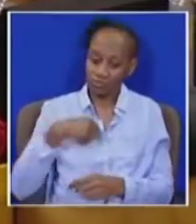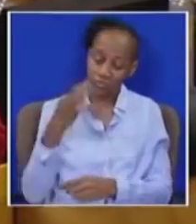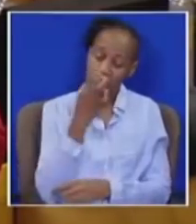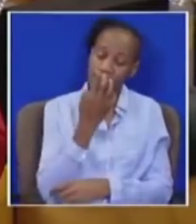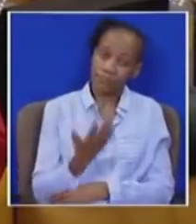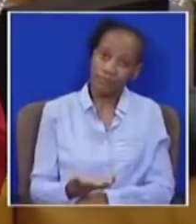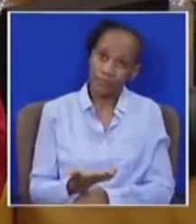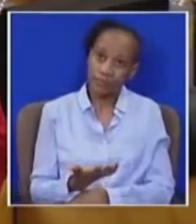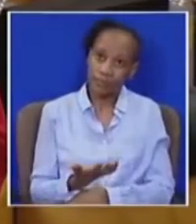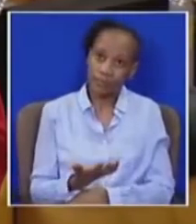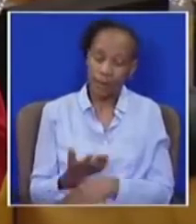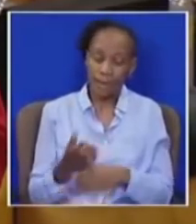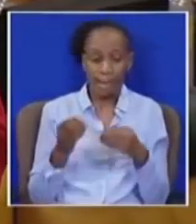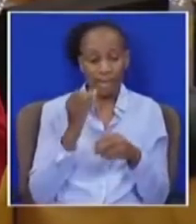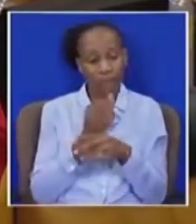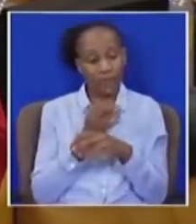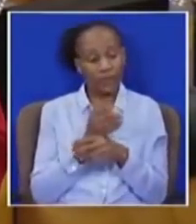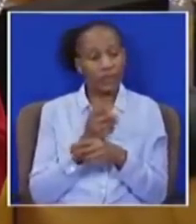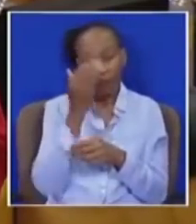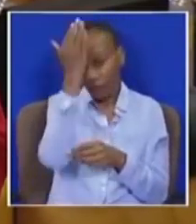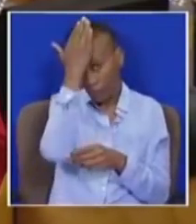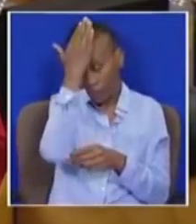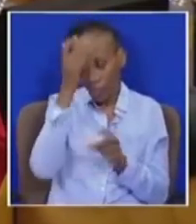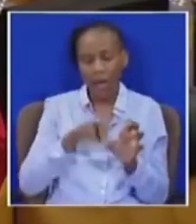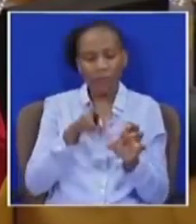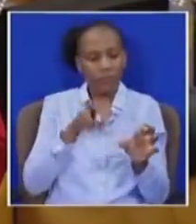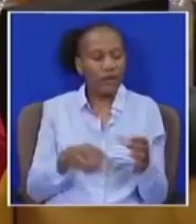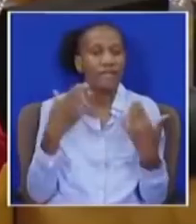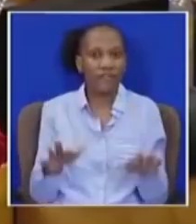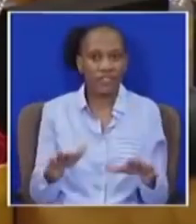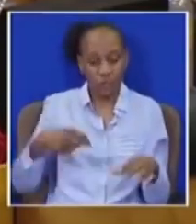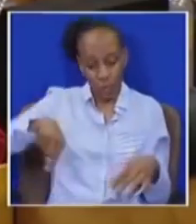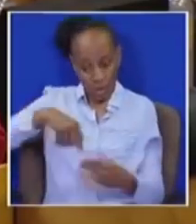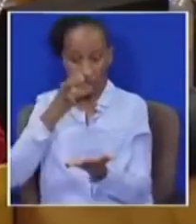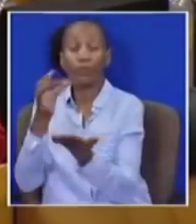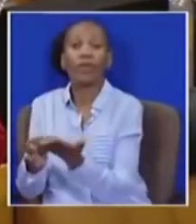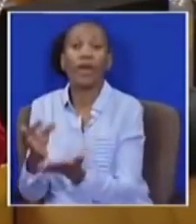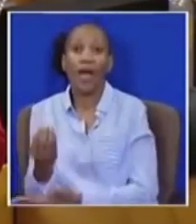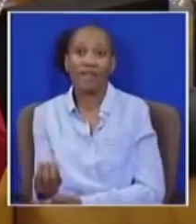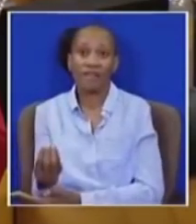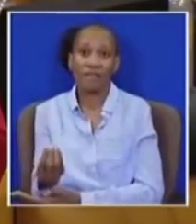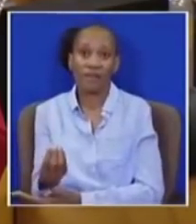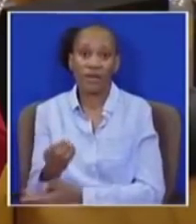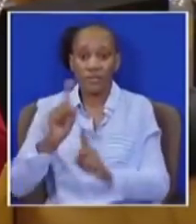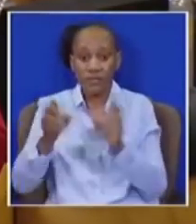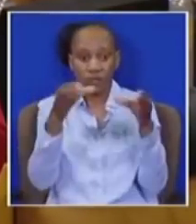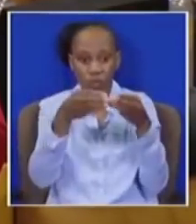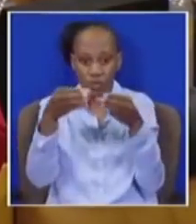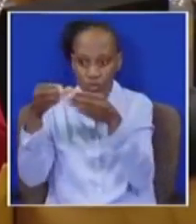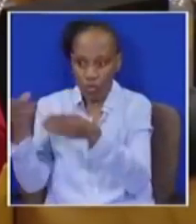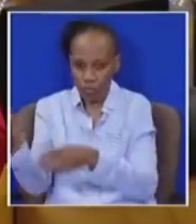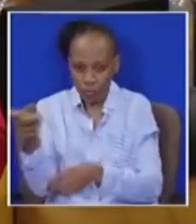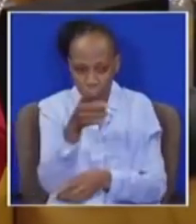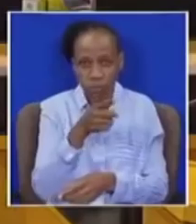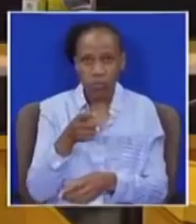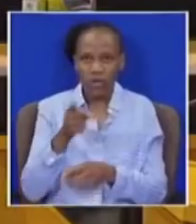that Mr. Jacob Zuma has resigned, and we're making a proposal that as political parties, we